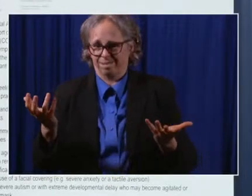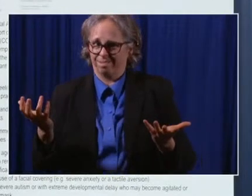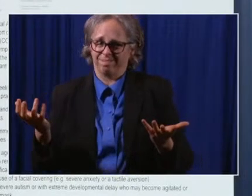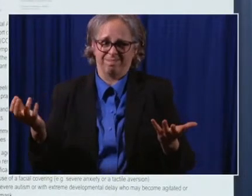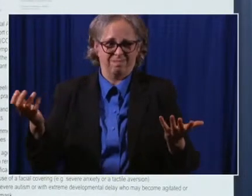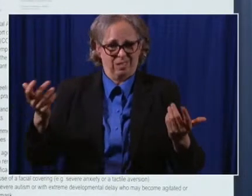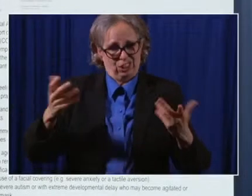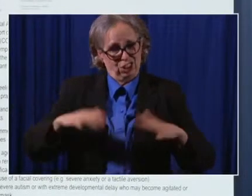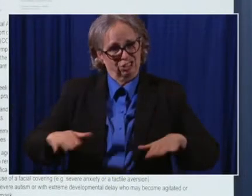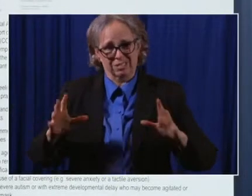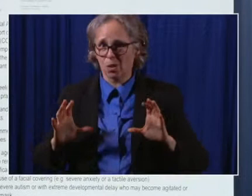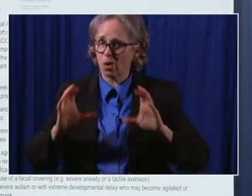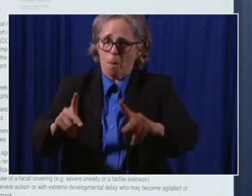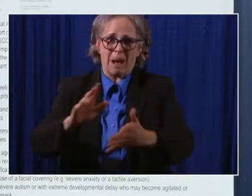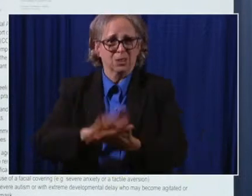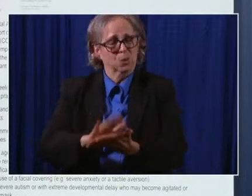school.